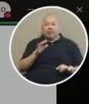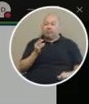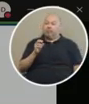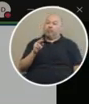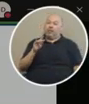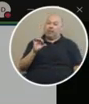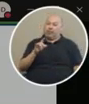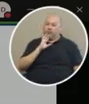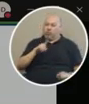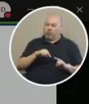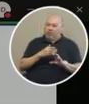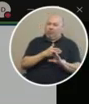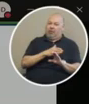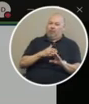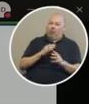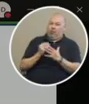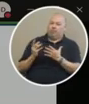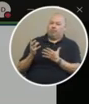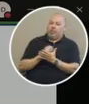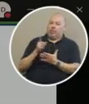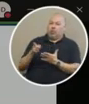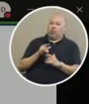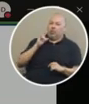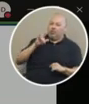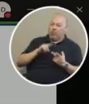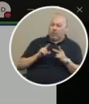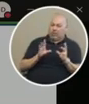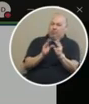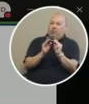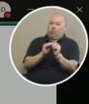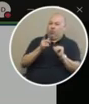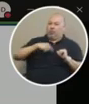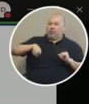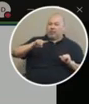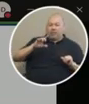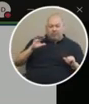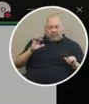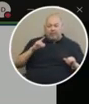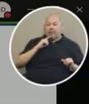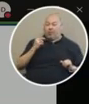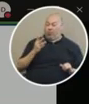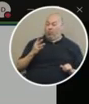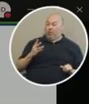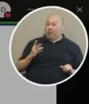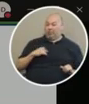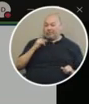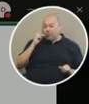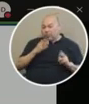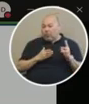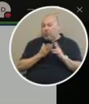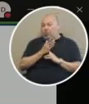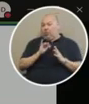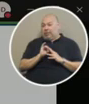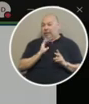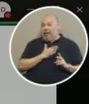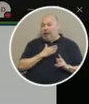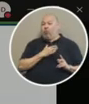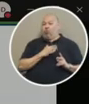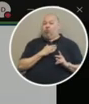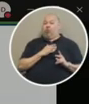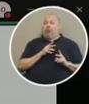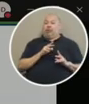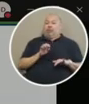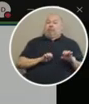will touch over the revenue on their side, we have a meeting with them on Wednesday that they're going to see what we're going to go through on our evaluation, so they'll